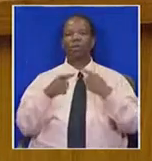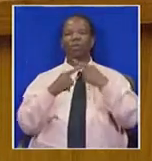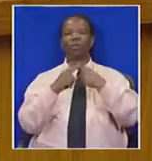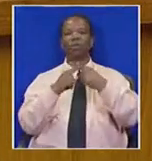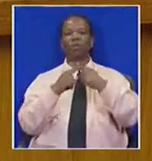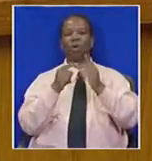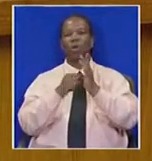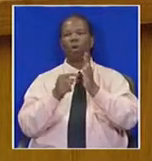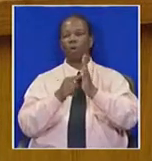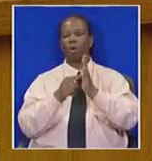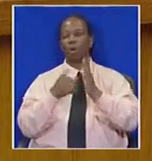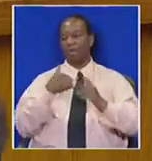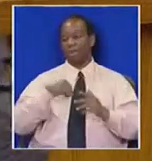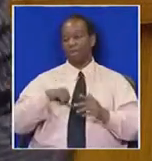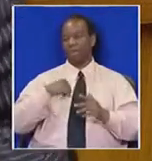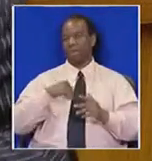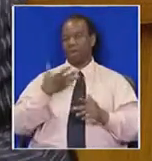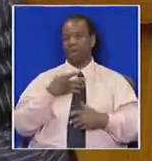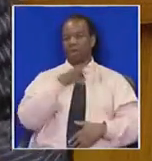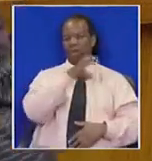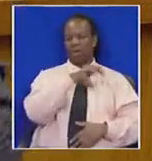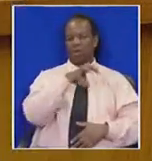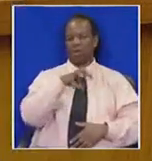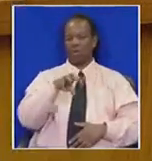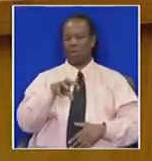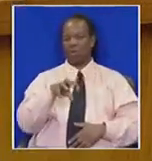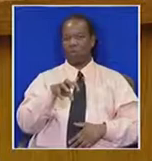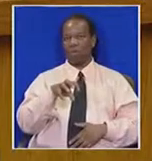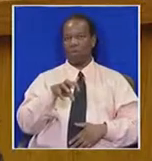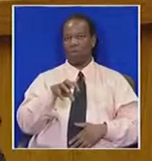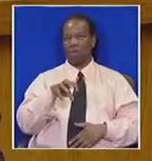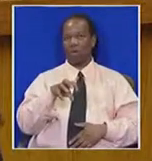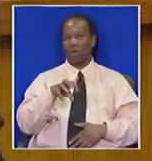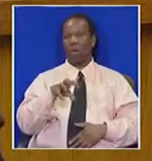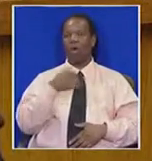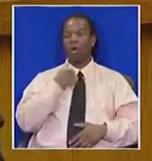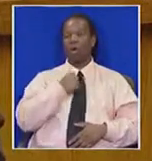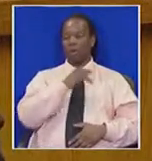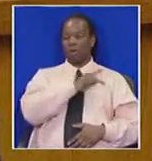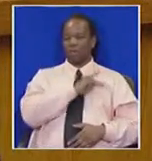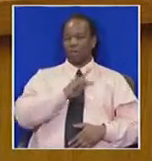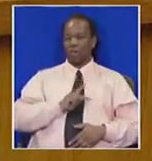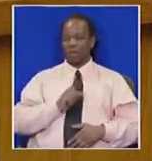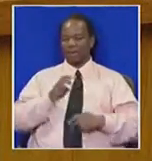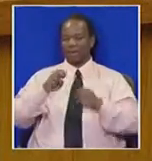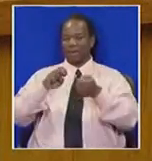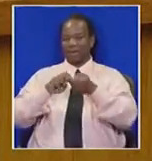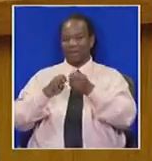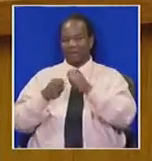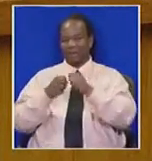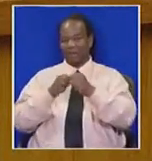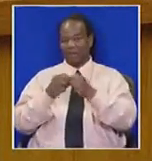in municipalities and in province. We want to say, Comrade President, this is one of the challenges that we're going to